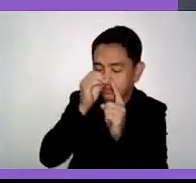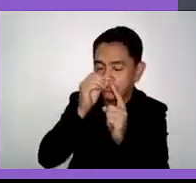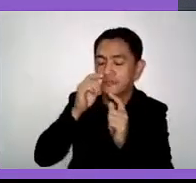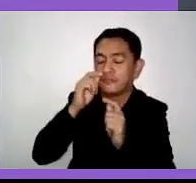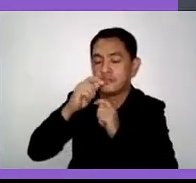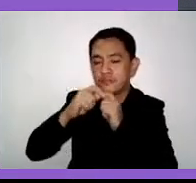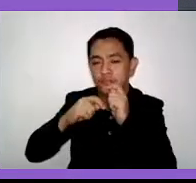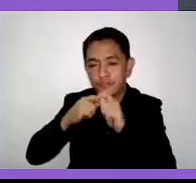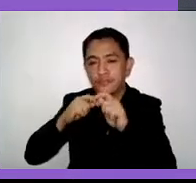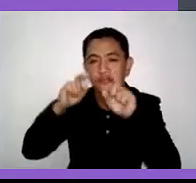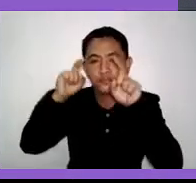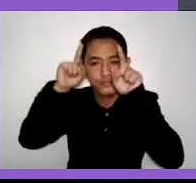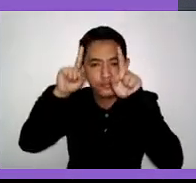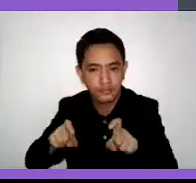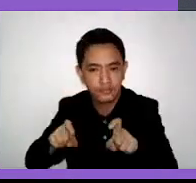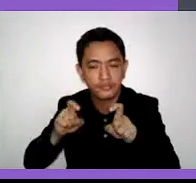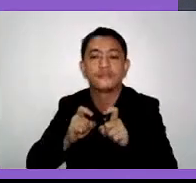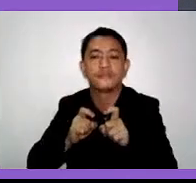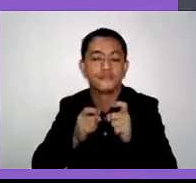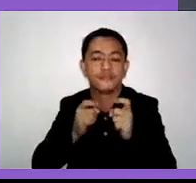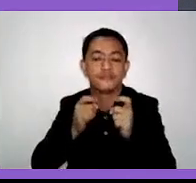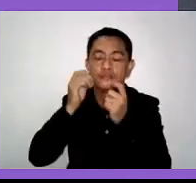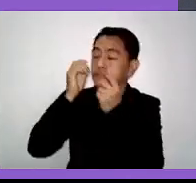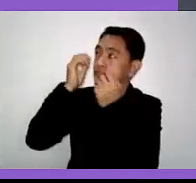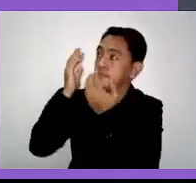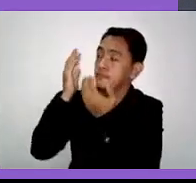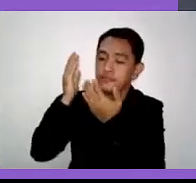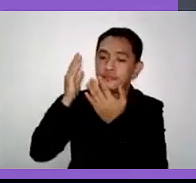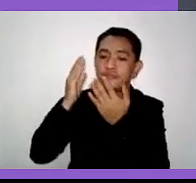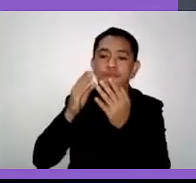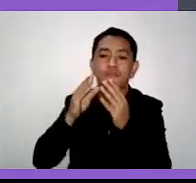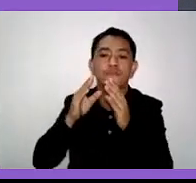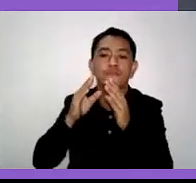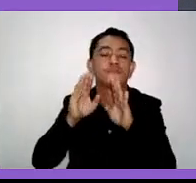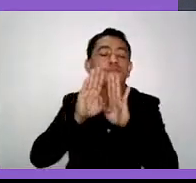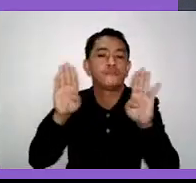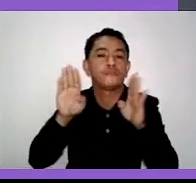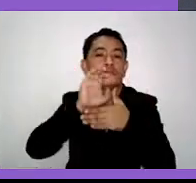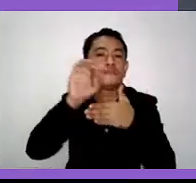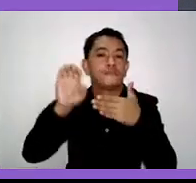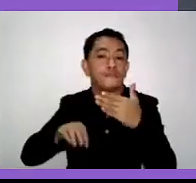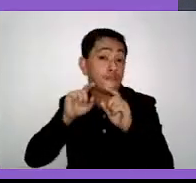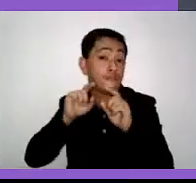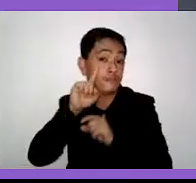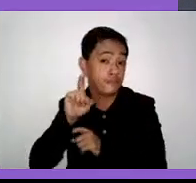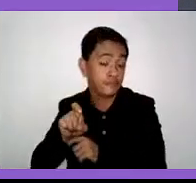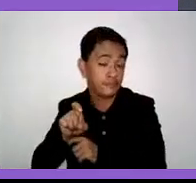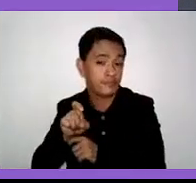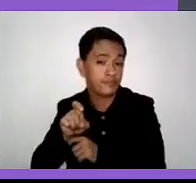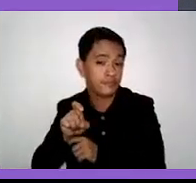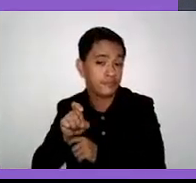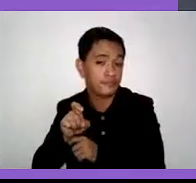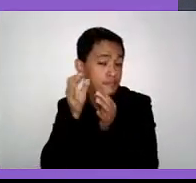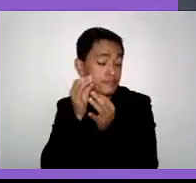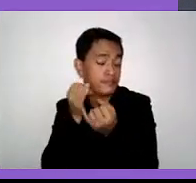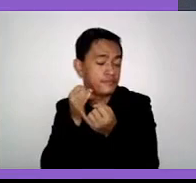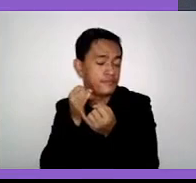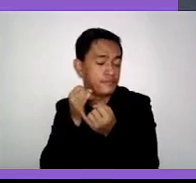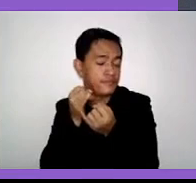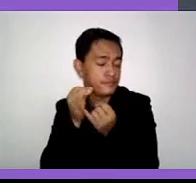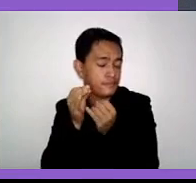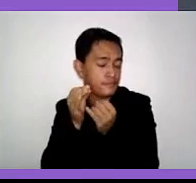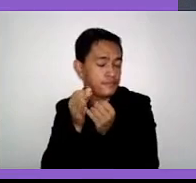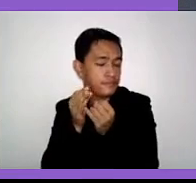these samples, open-ended questions and independence in generating answers are more